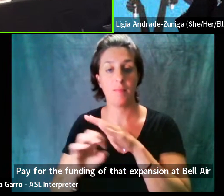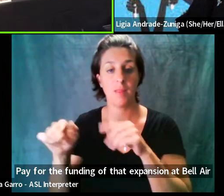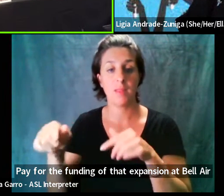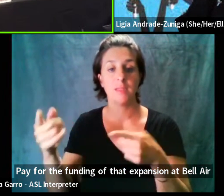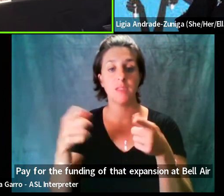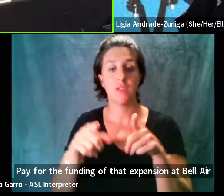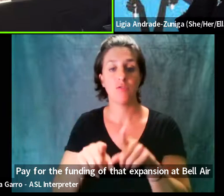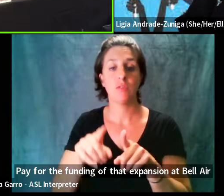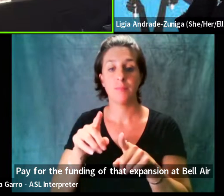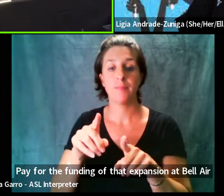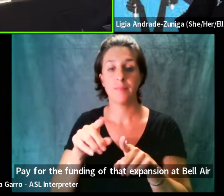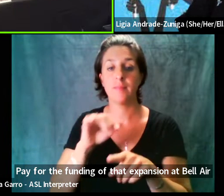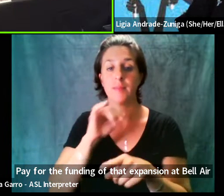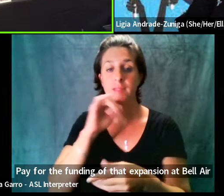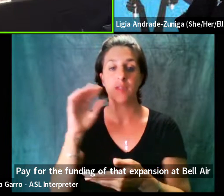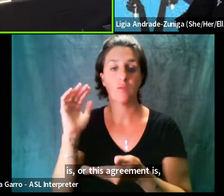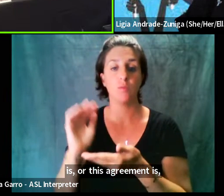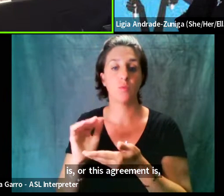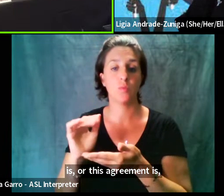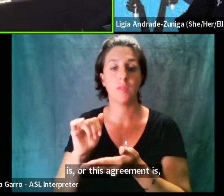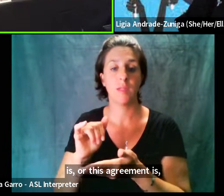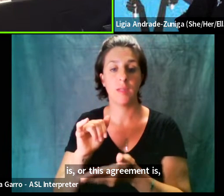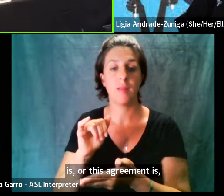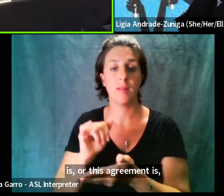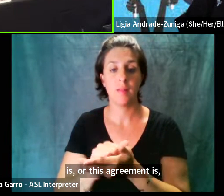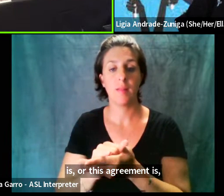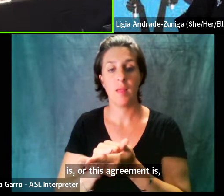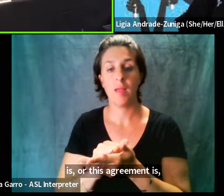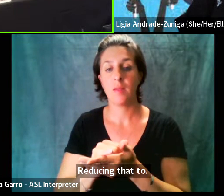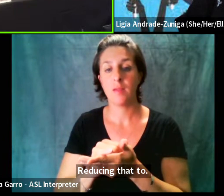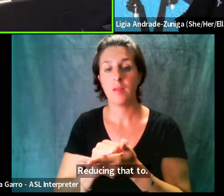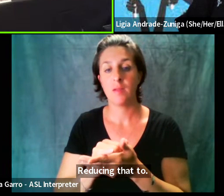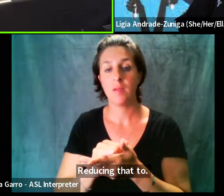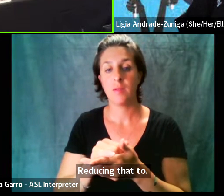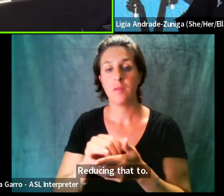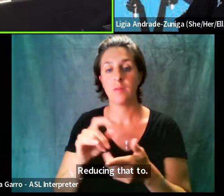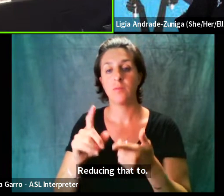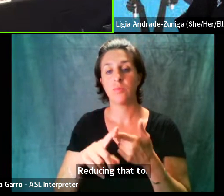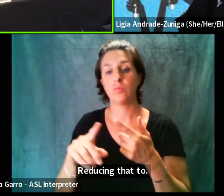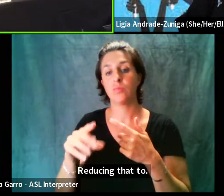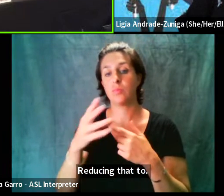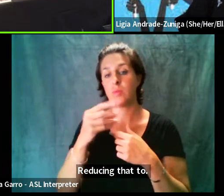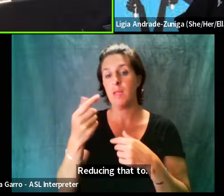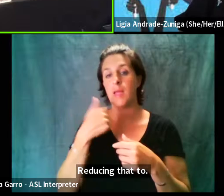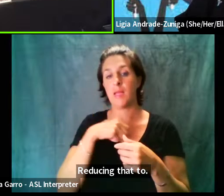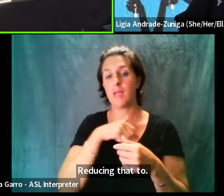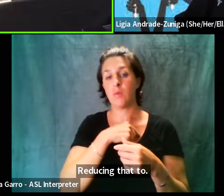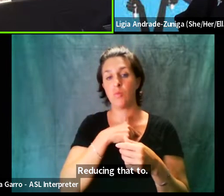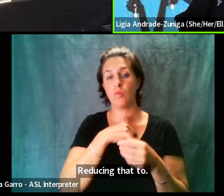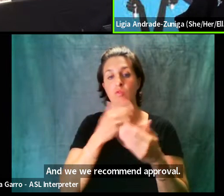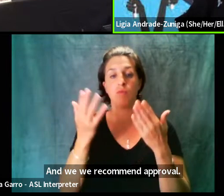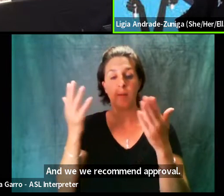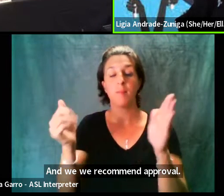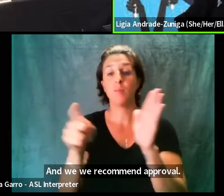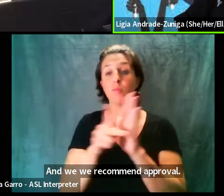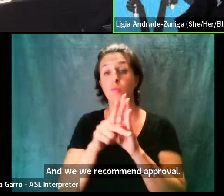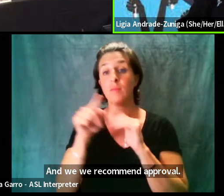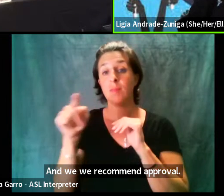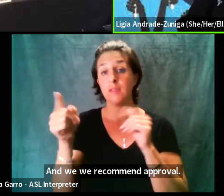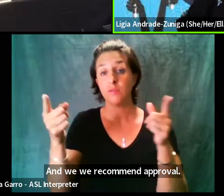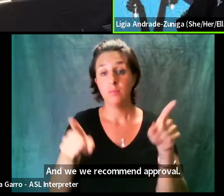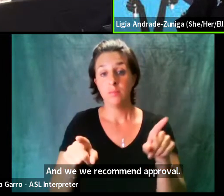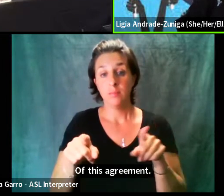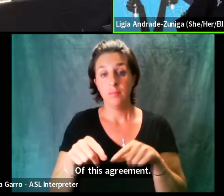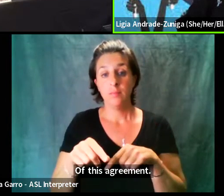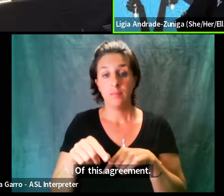is reducing that to writing. And we recommend approval of this agreement. Thank you. Yeah, this